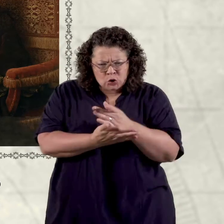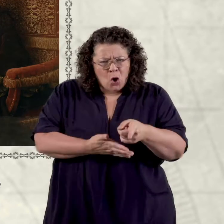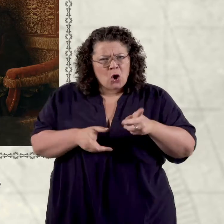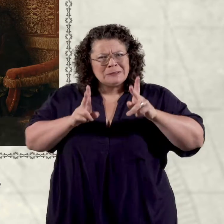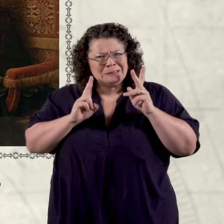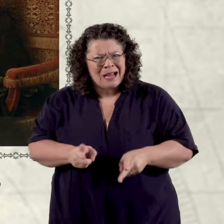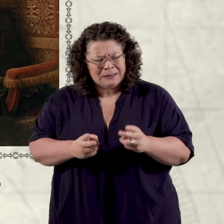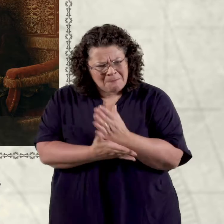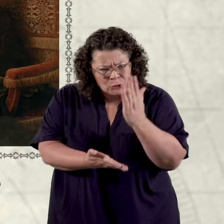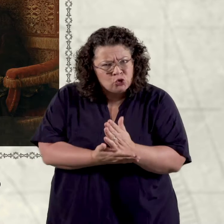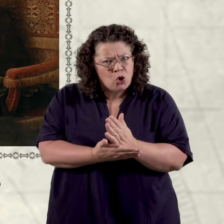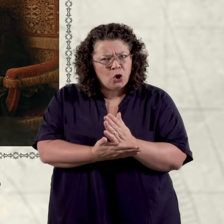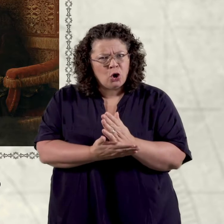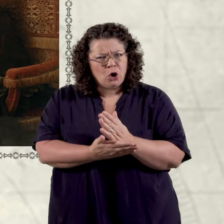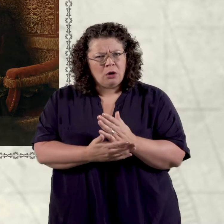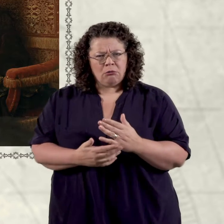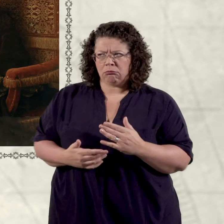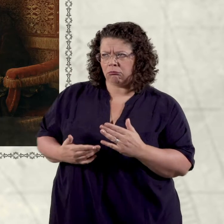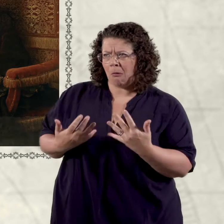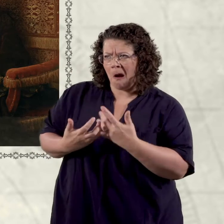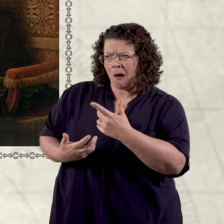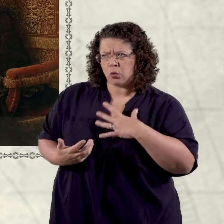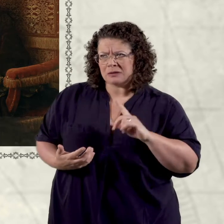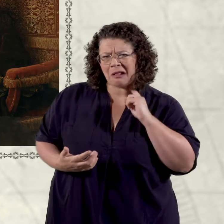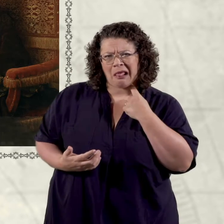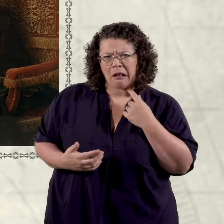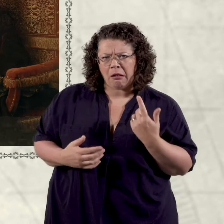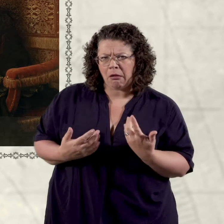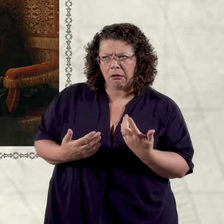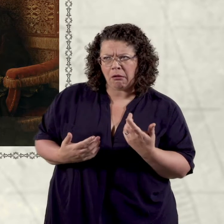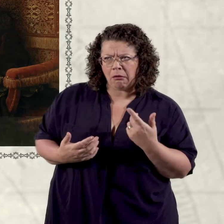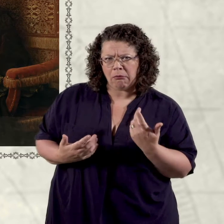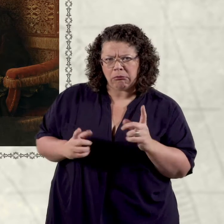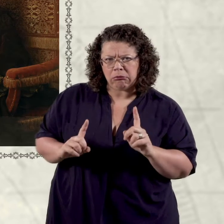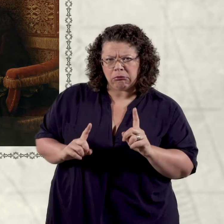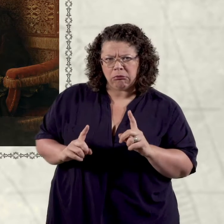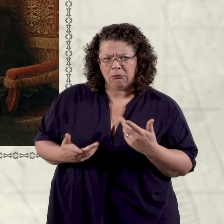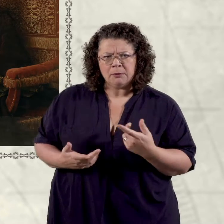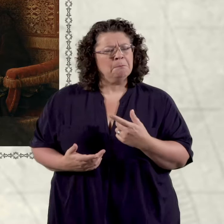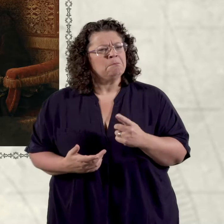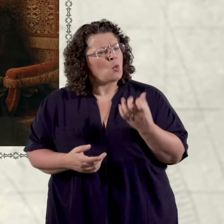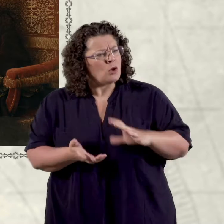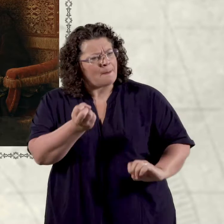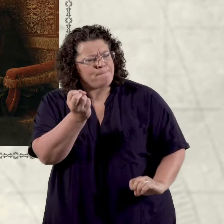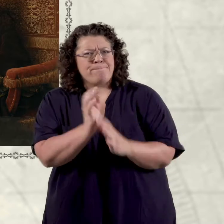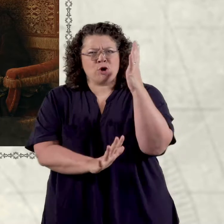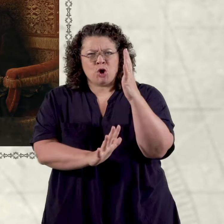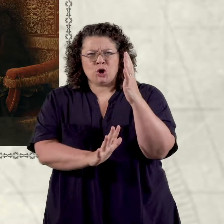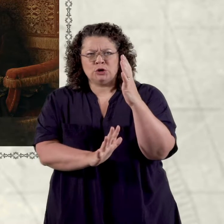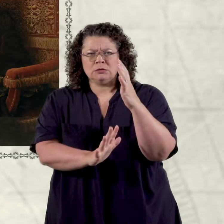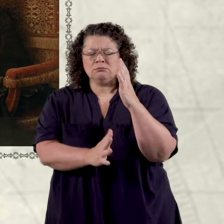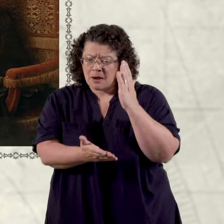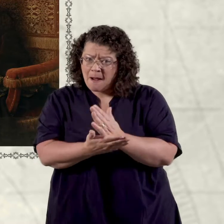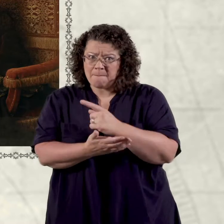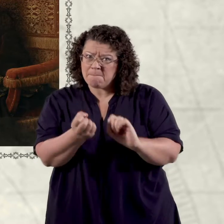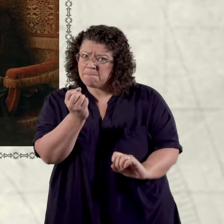in their graves had to be dug up, just to make sure they were dead. And how were they